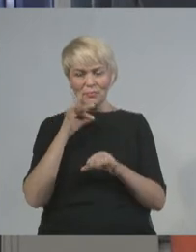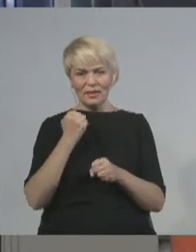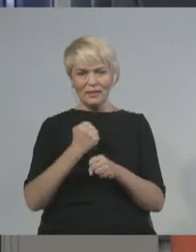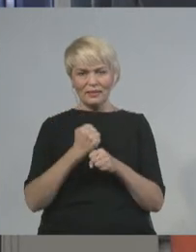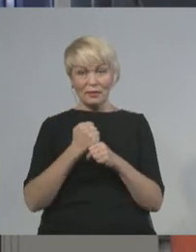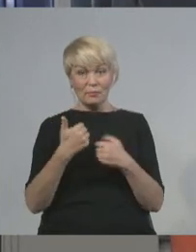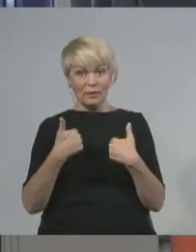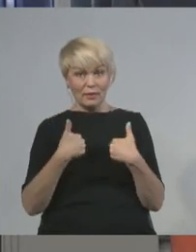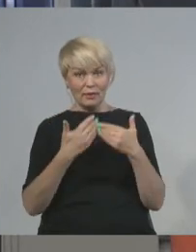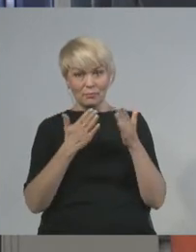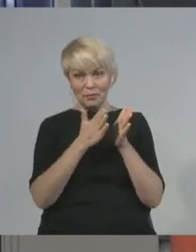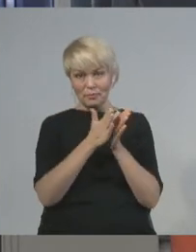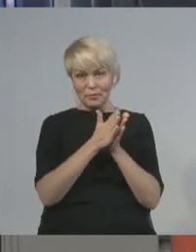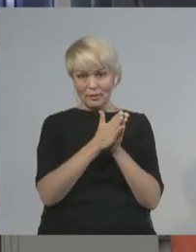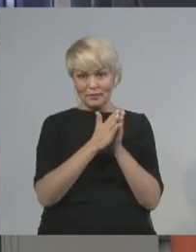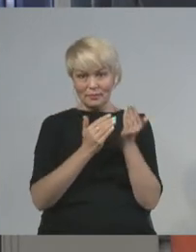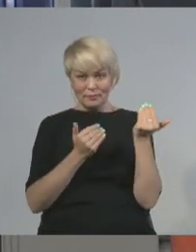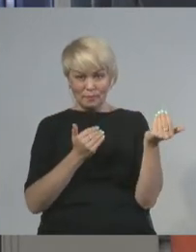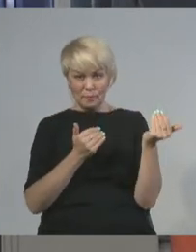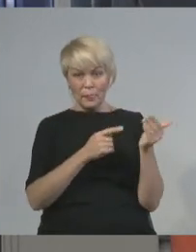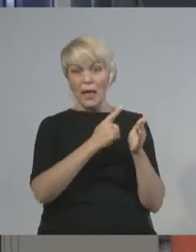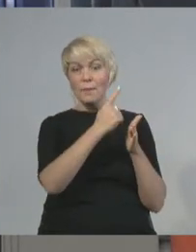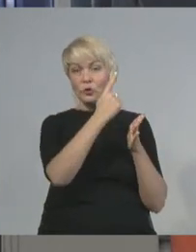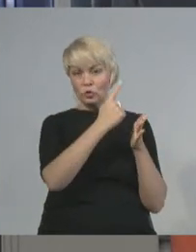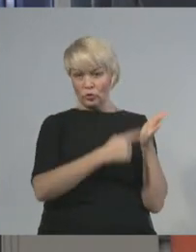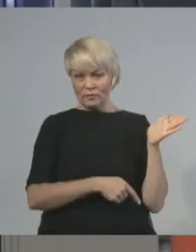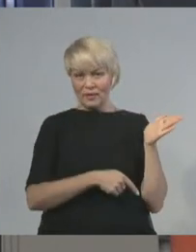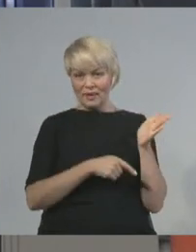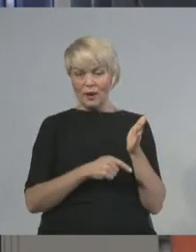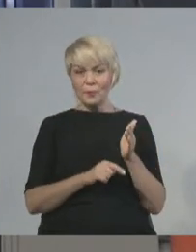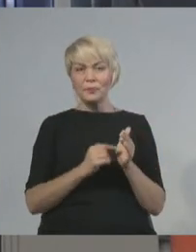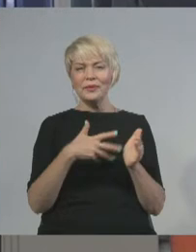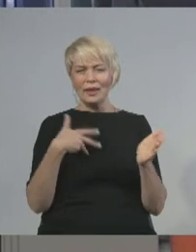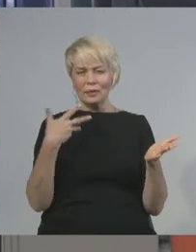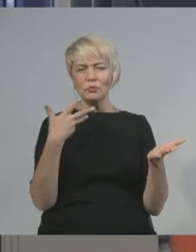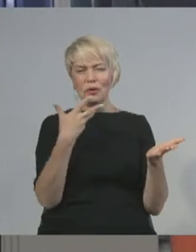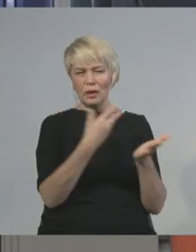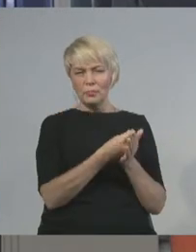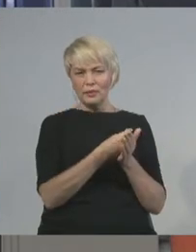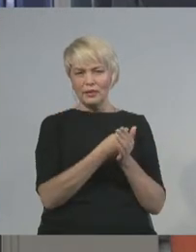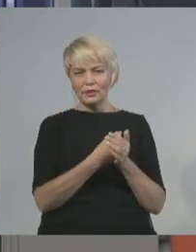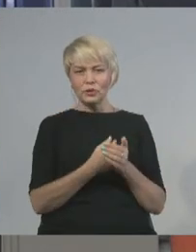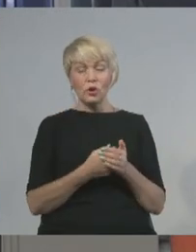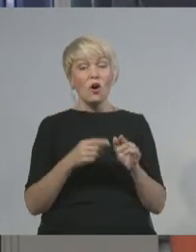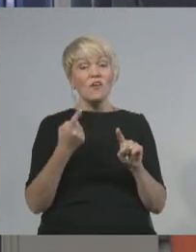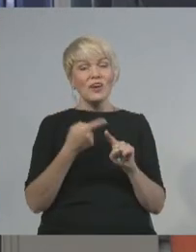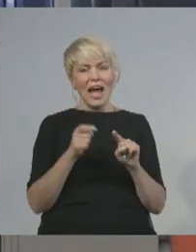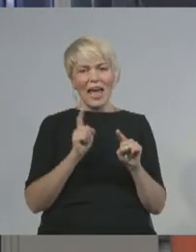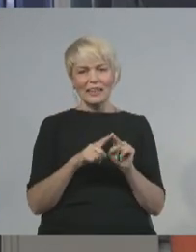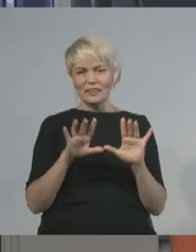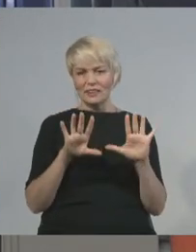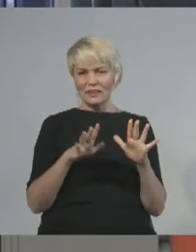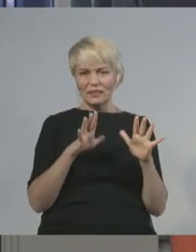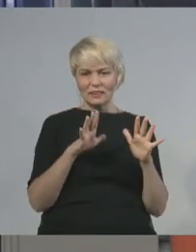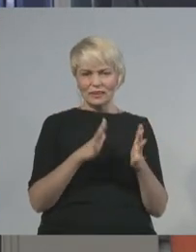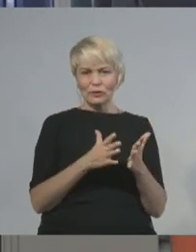a more emotional choice like eugenia asked me i trust him i will pay him